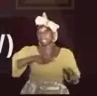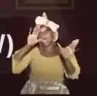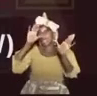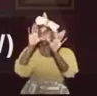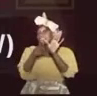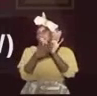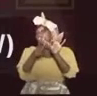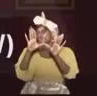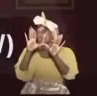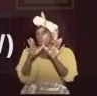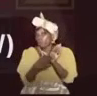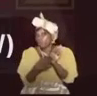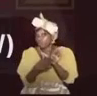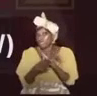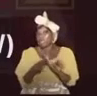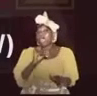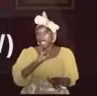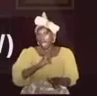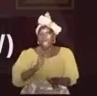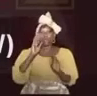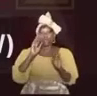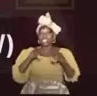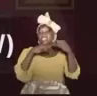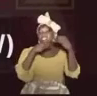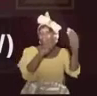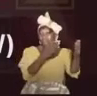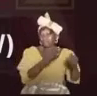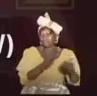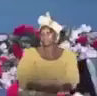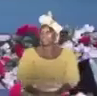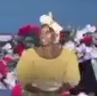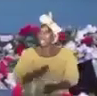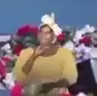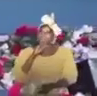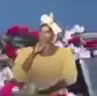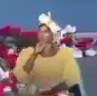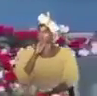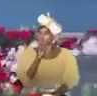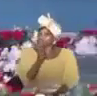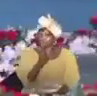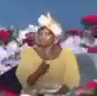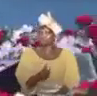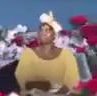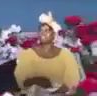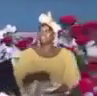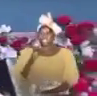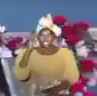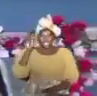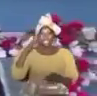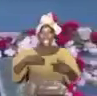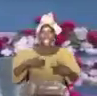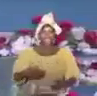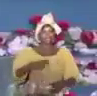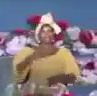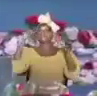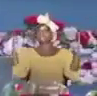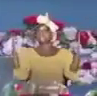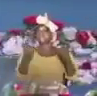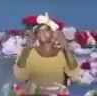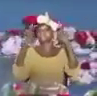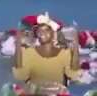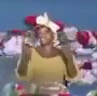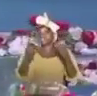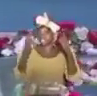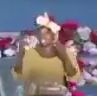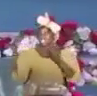Sounds like spirituality, but that is carelessness. And truly, he He had great victory. And the Bible says